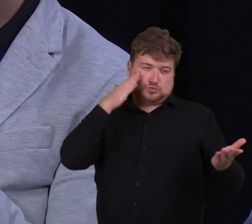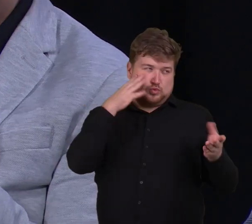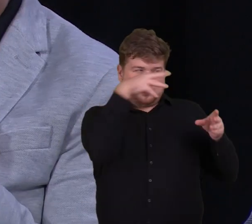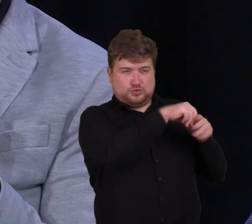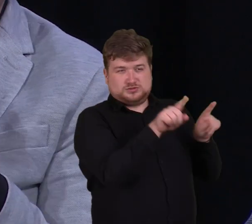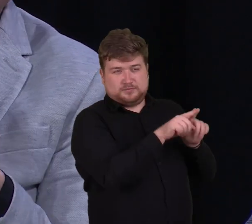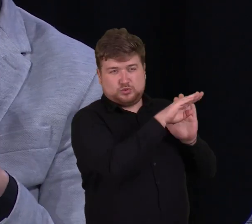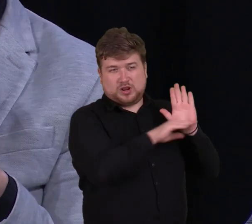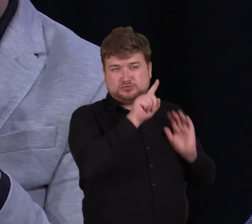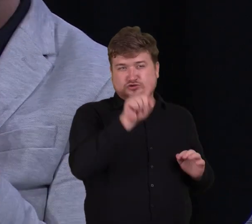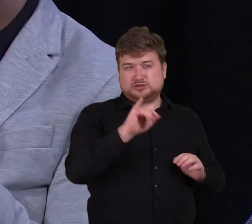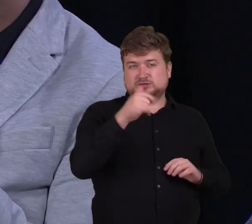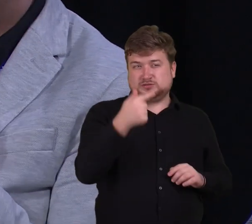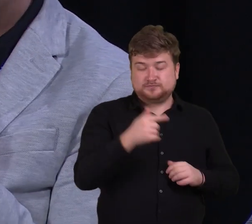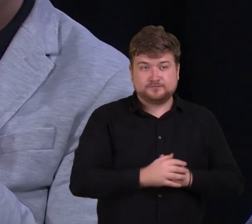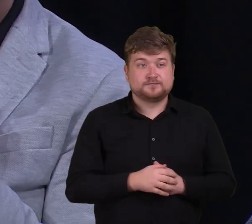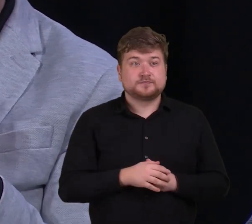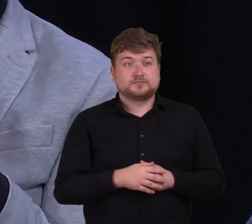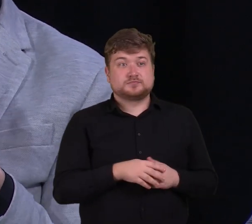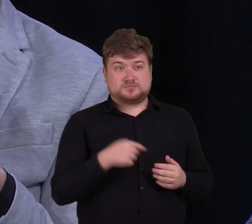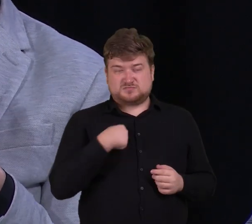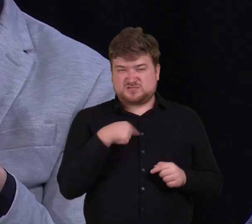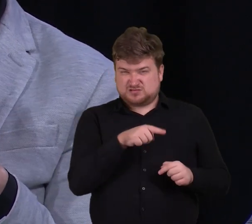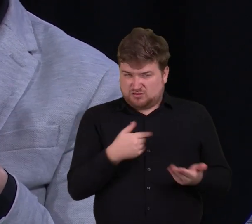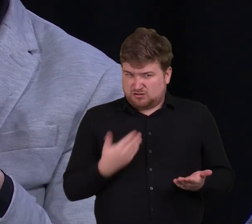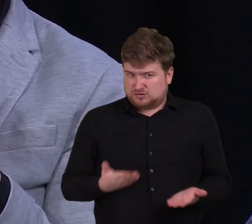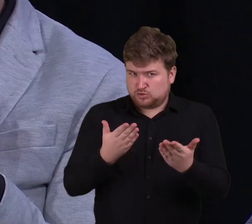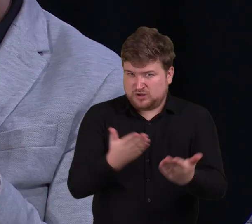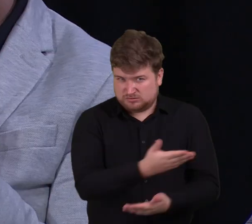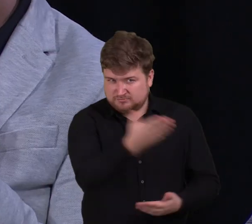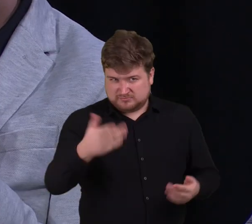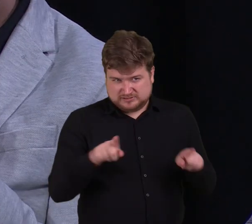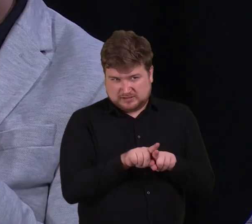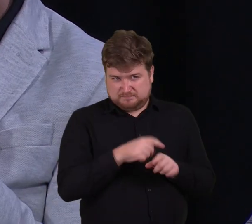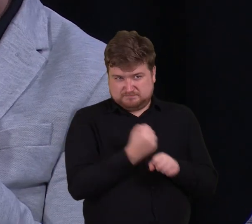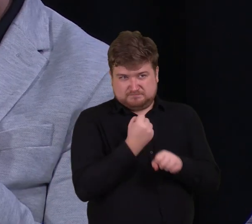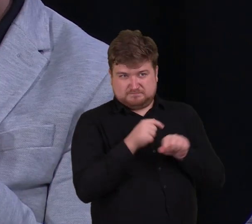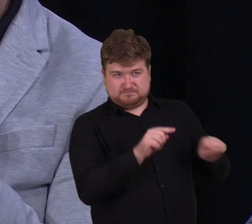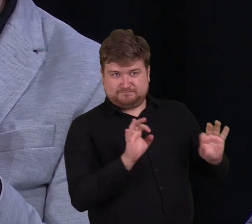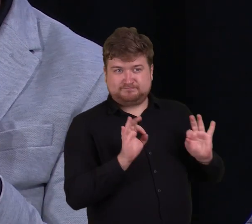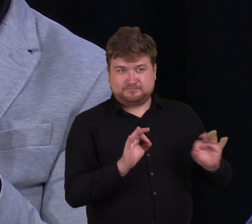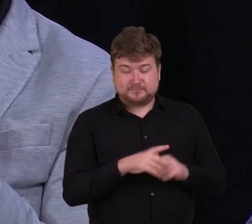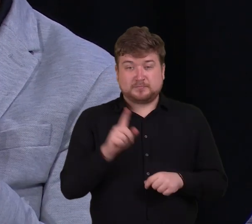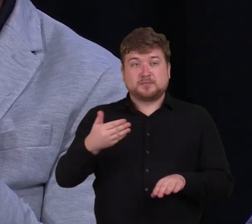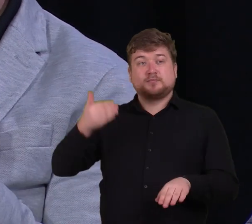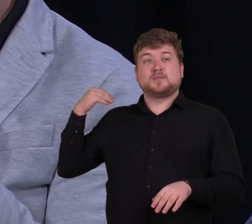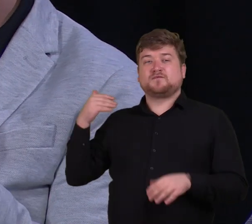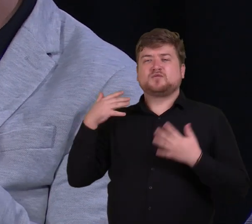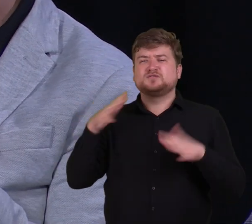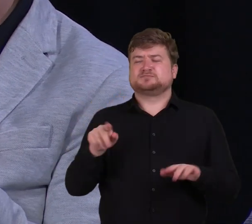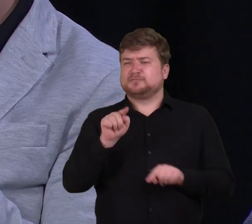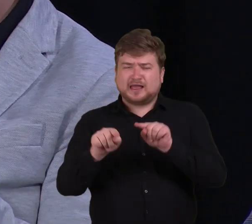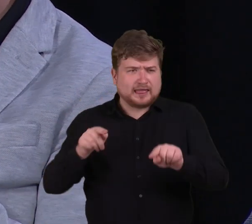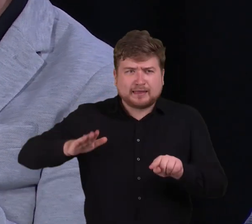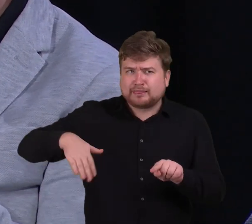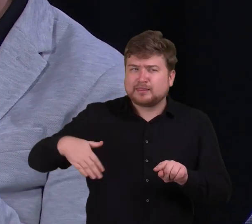missed in the past was a lack of opportunities to communicate and to